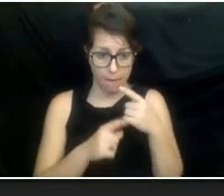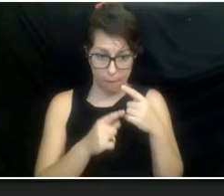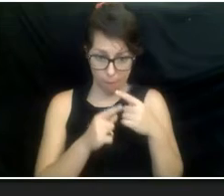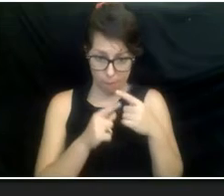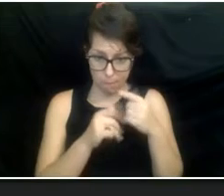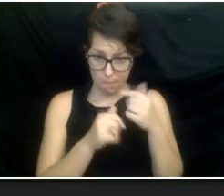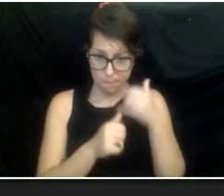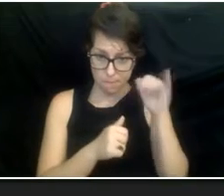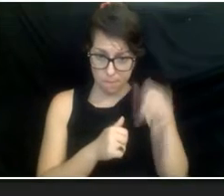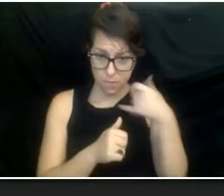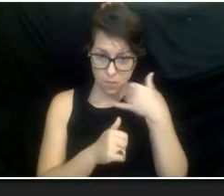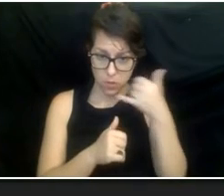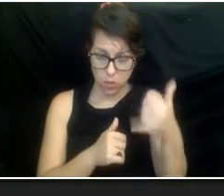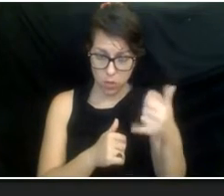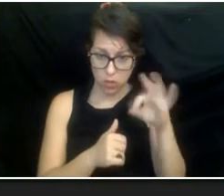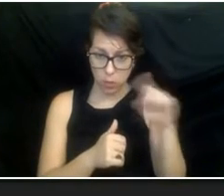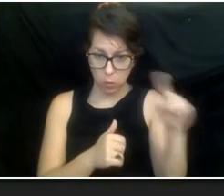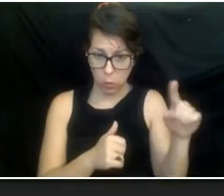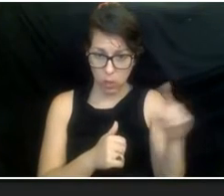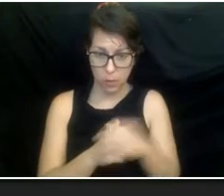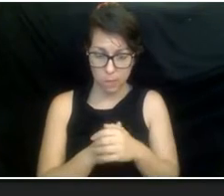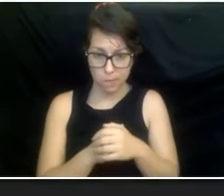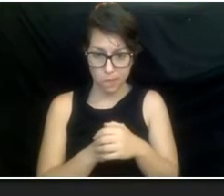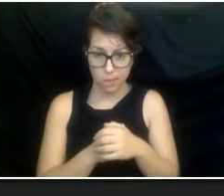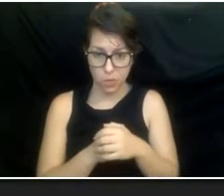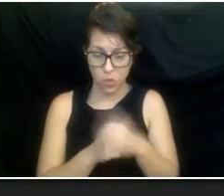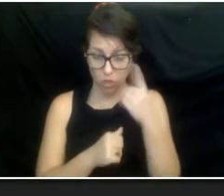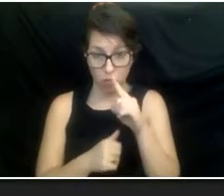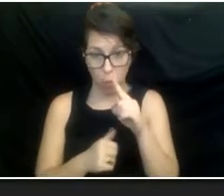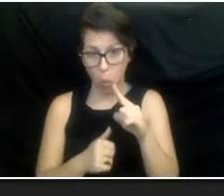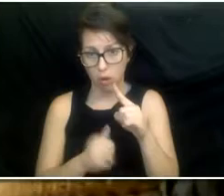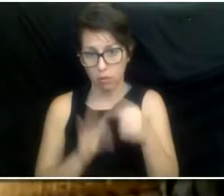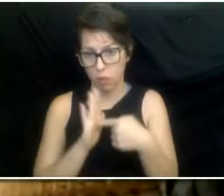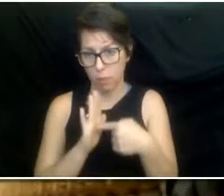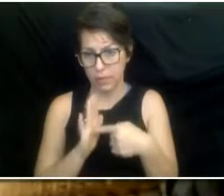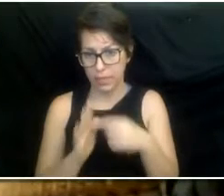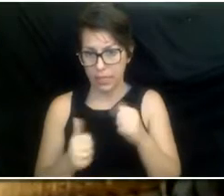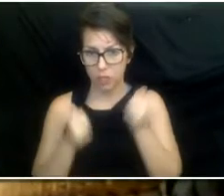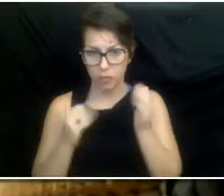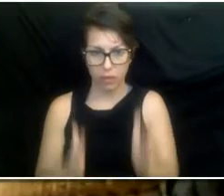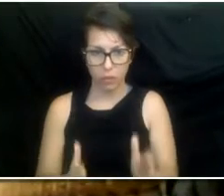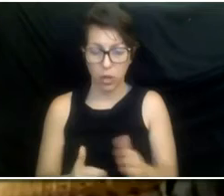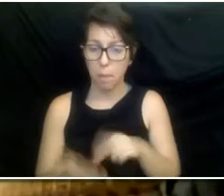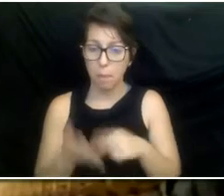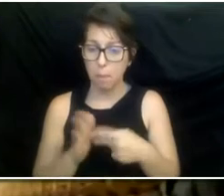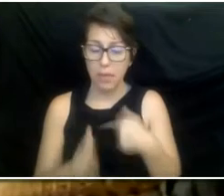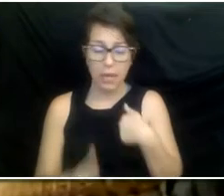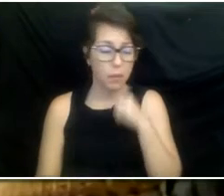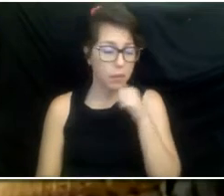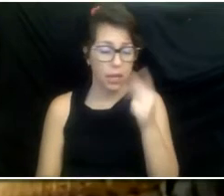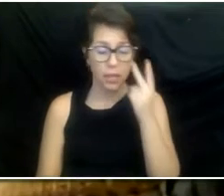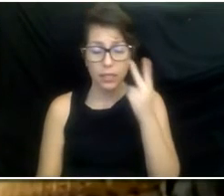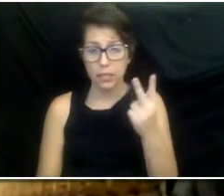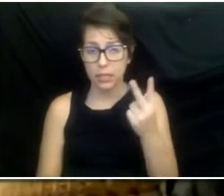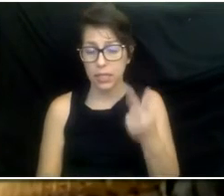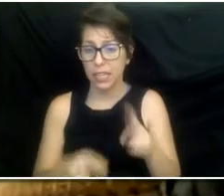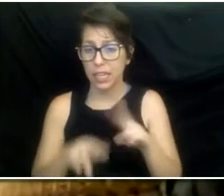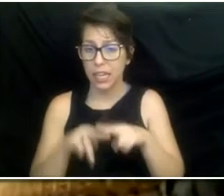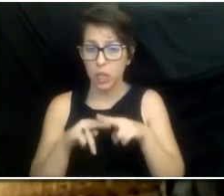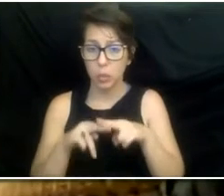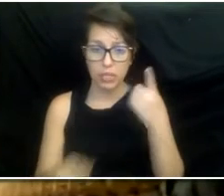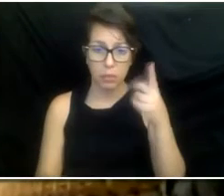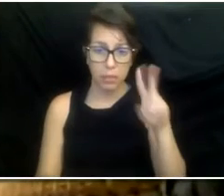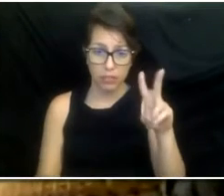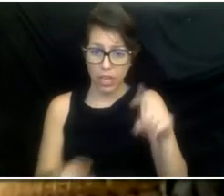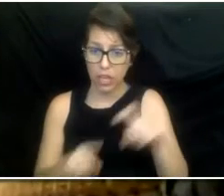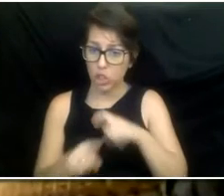survivors that there are delays in response and are those delays um uh different than than the kind